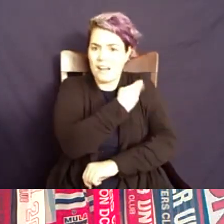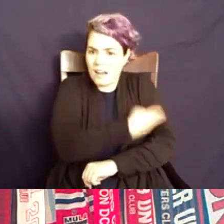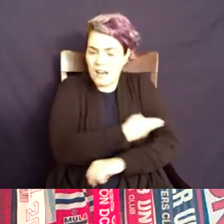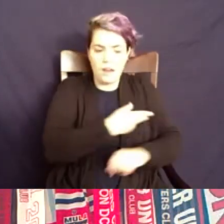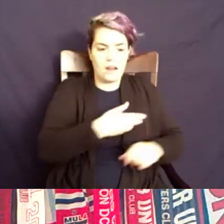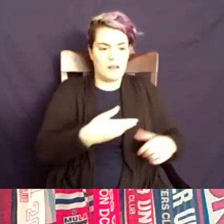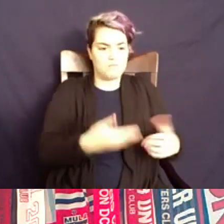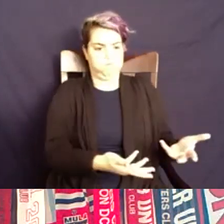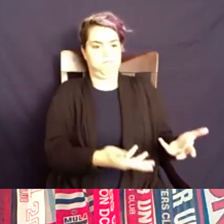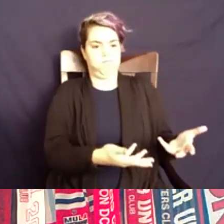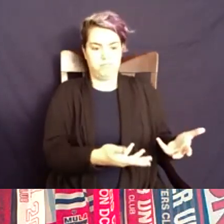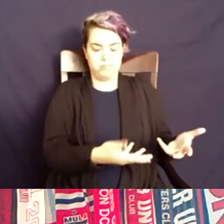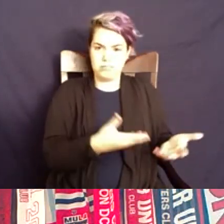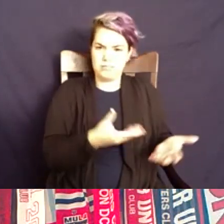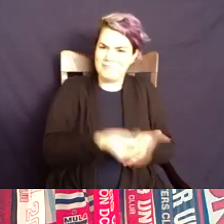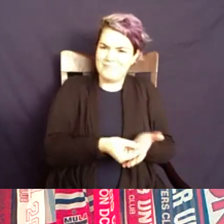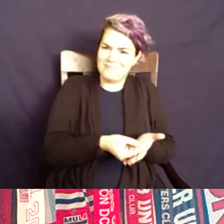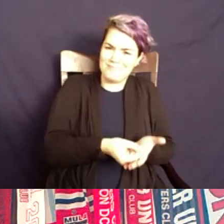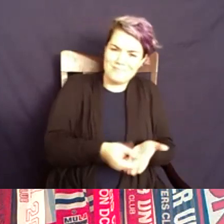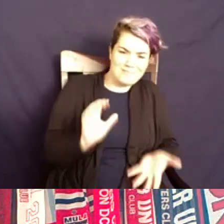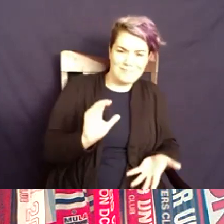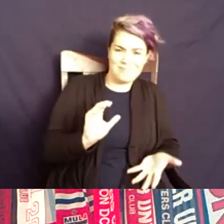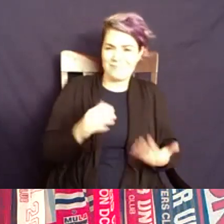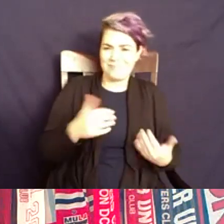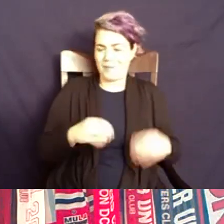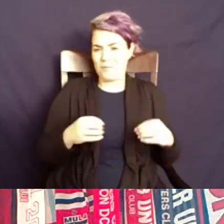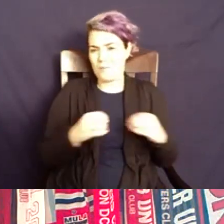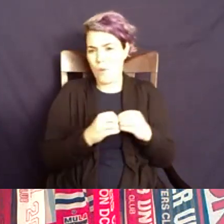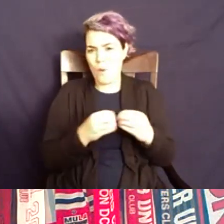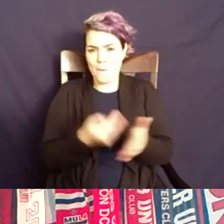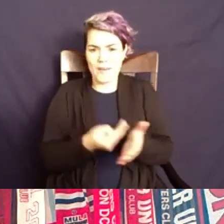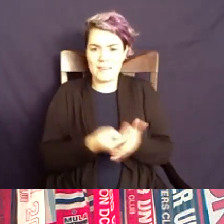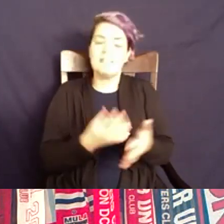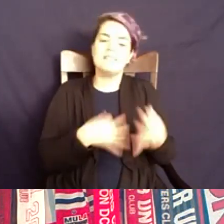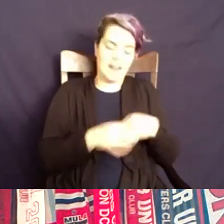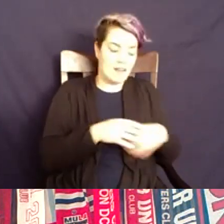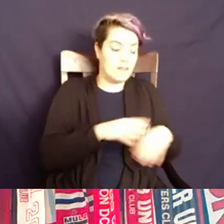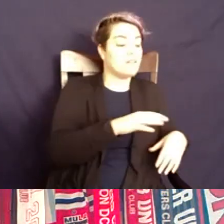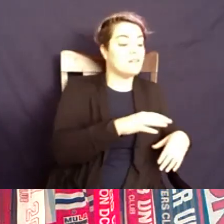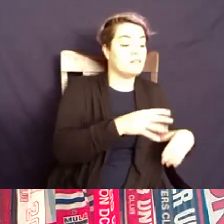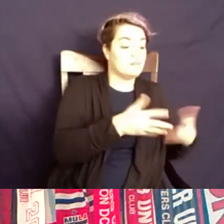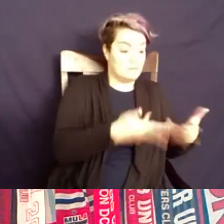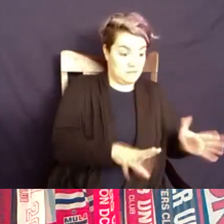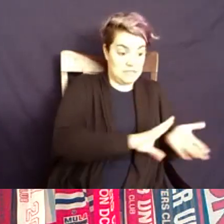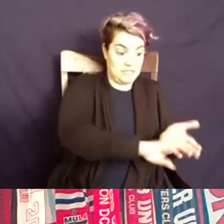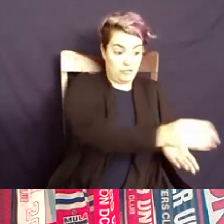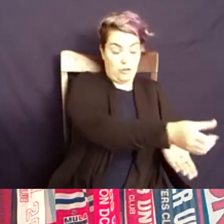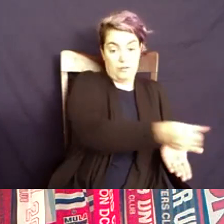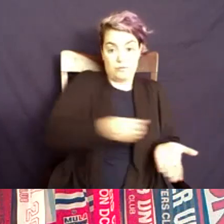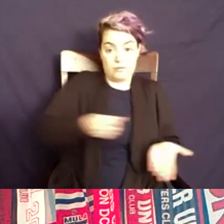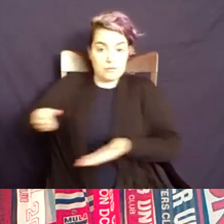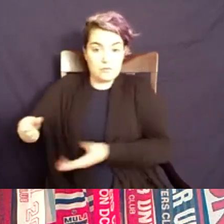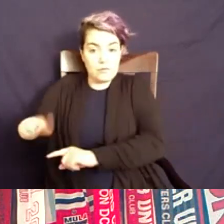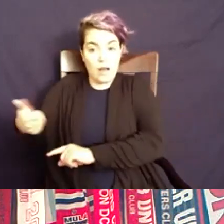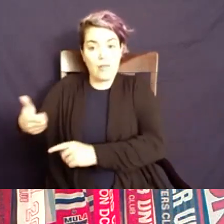bed behind a person and, you know, provided more rental subsidies, I mean, you can, I think,